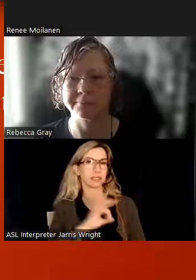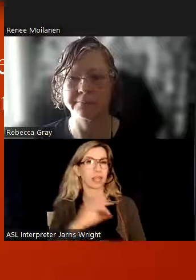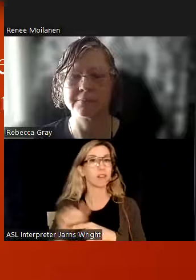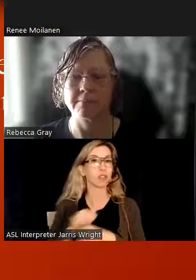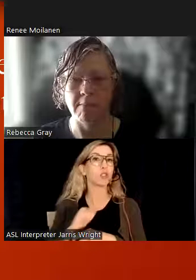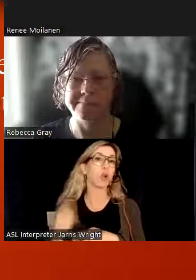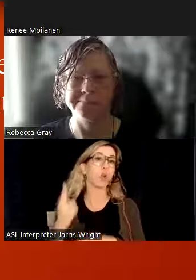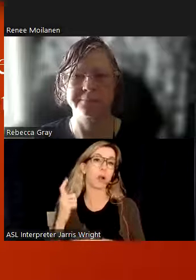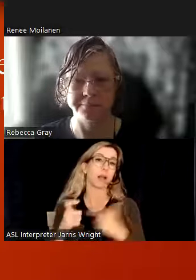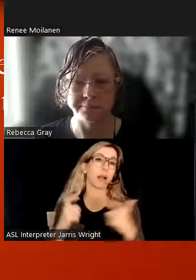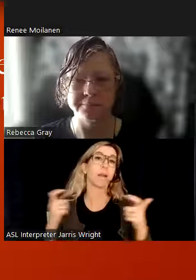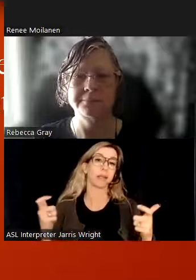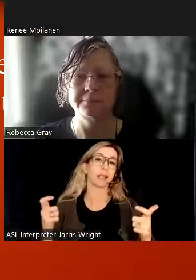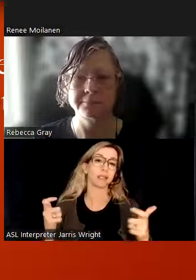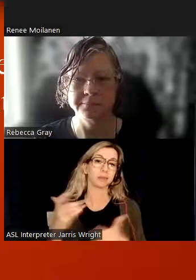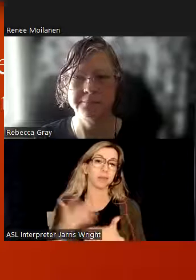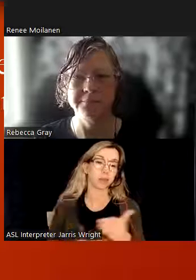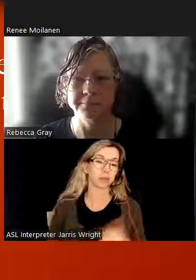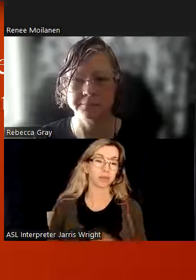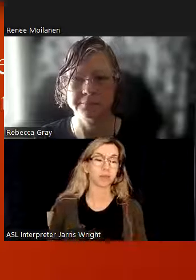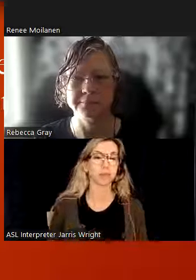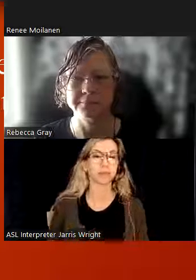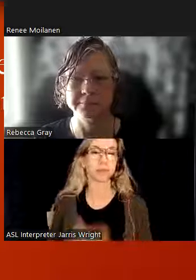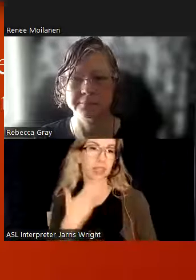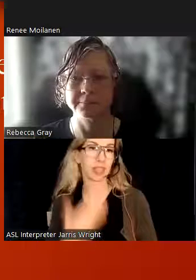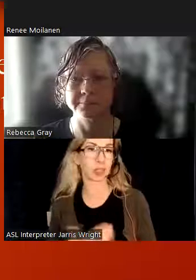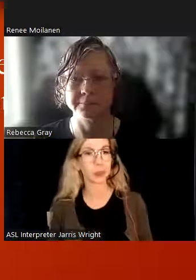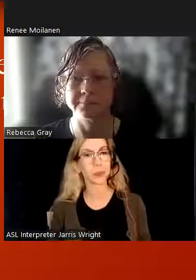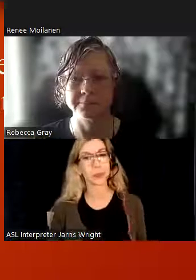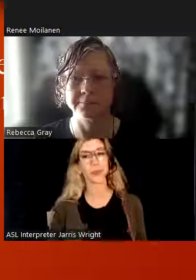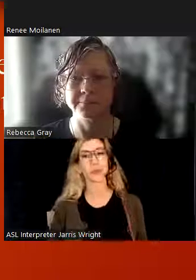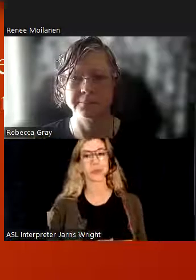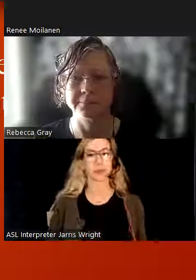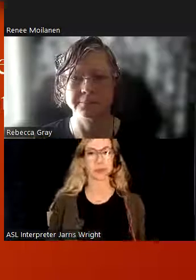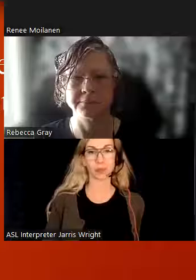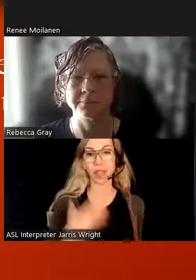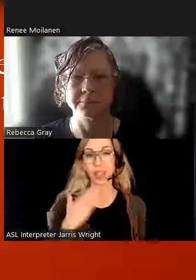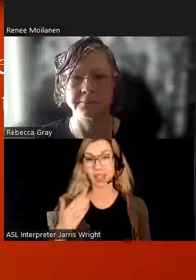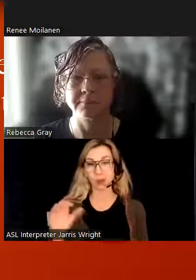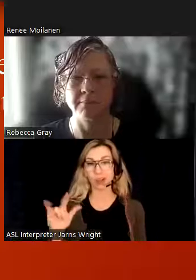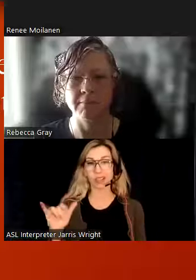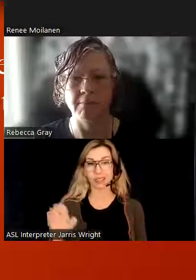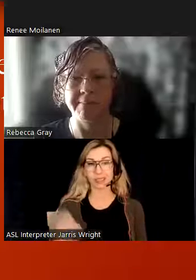big on our totem pole. Thank you. Thank you, Khalees. Renee?